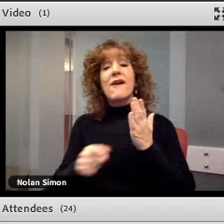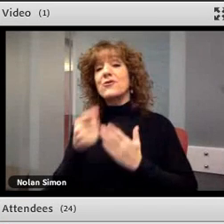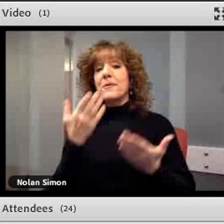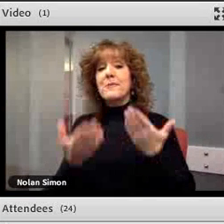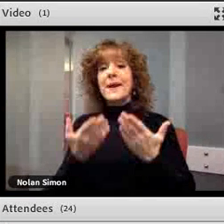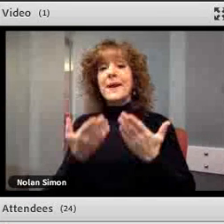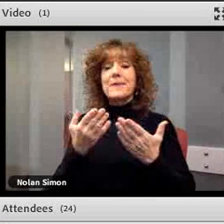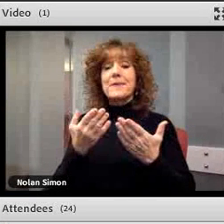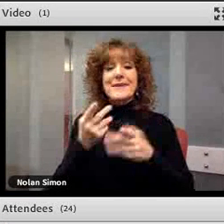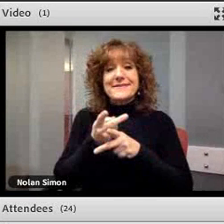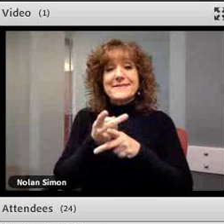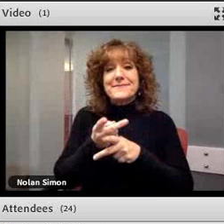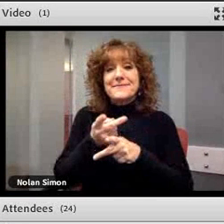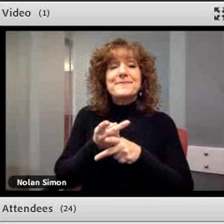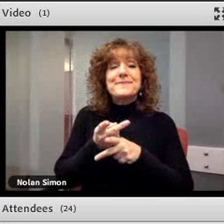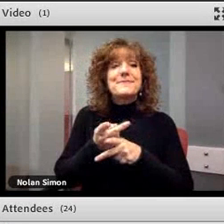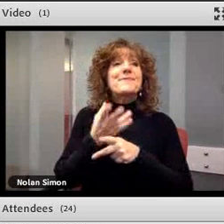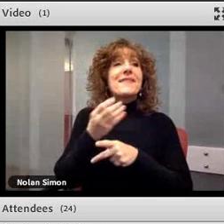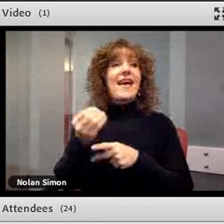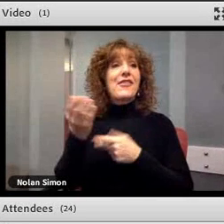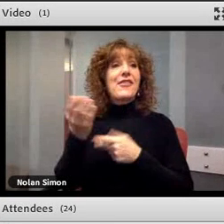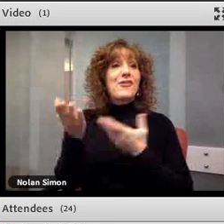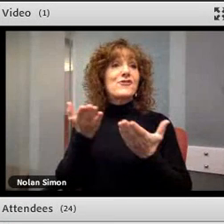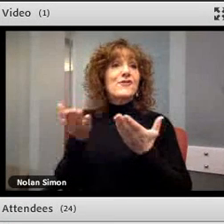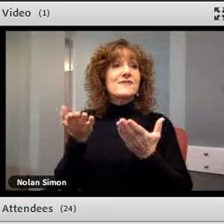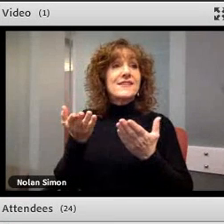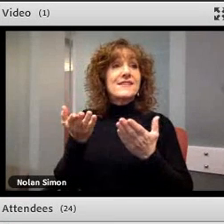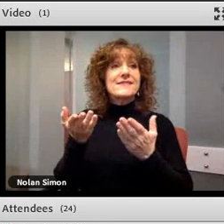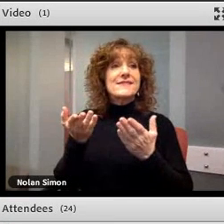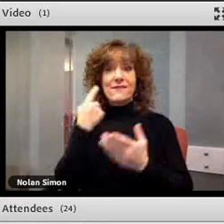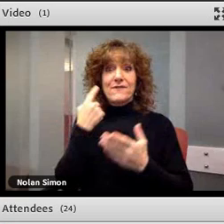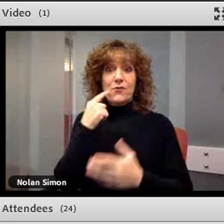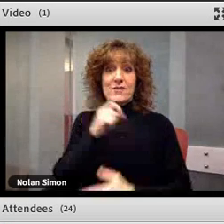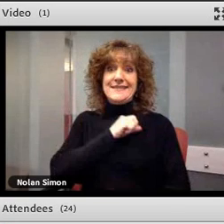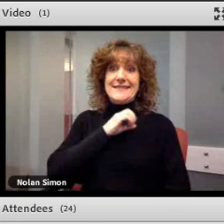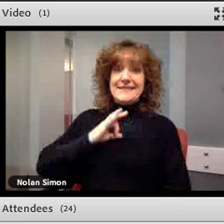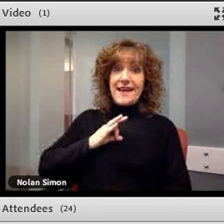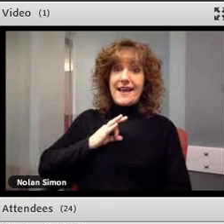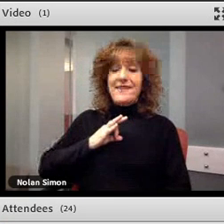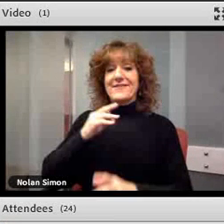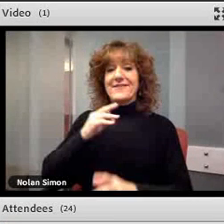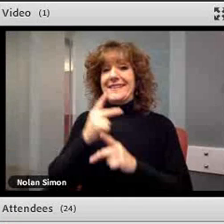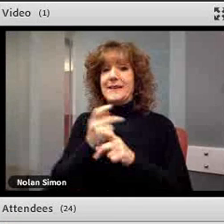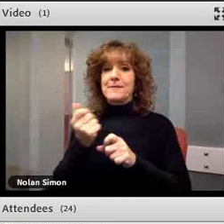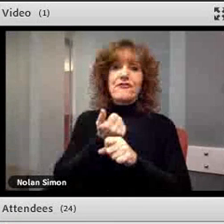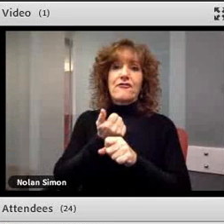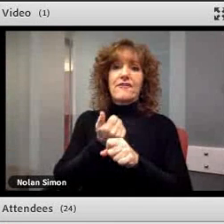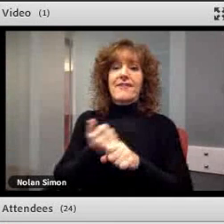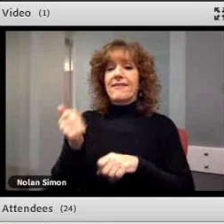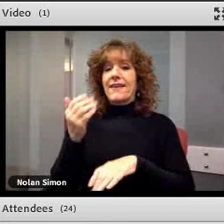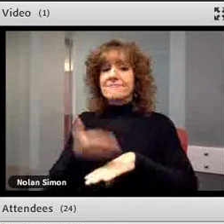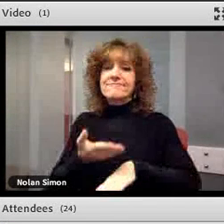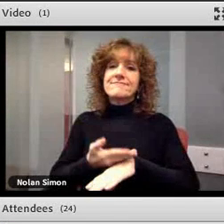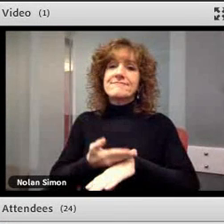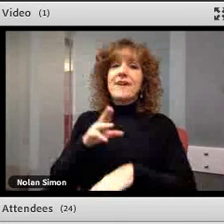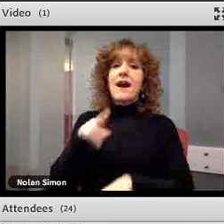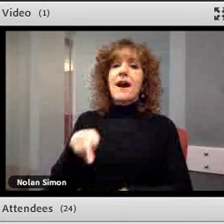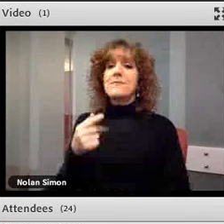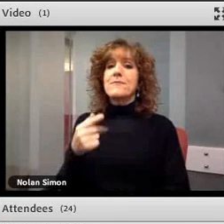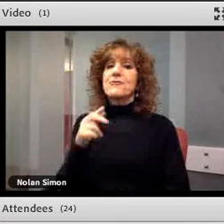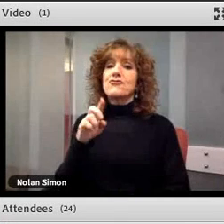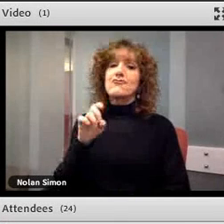store, and as well as the services of the staff, keeping everything upgraded and